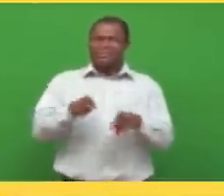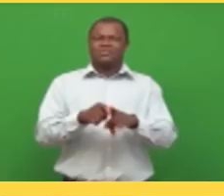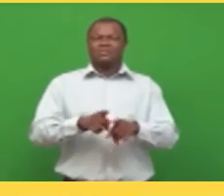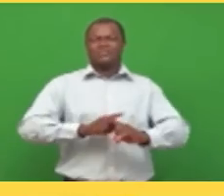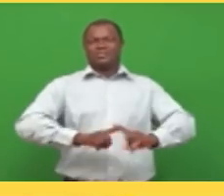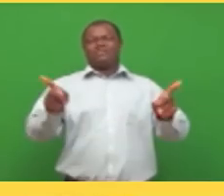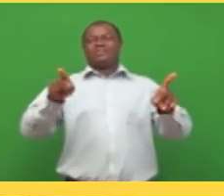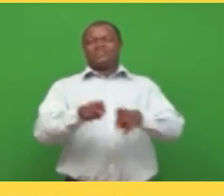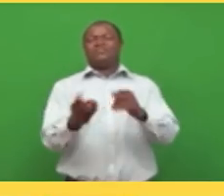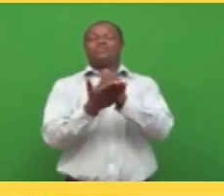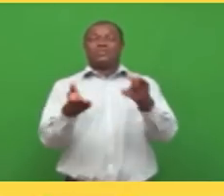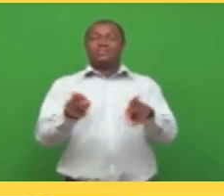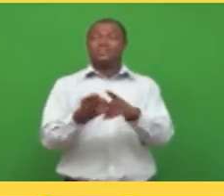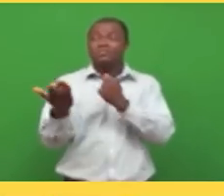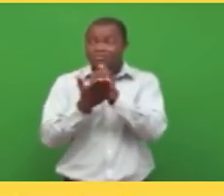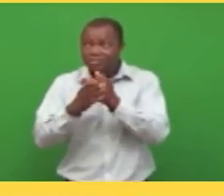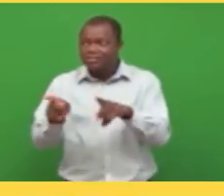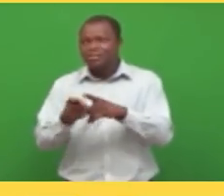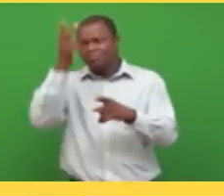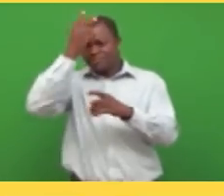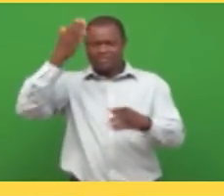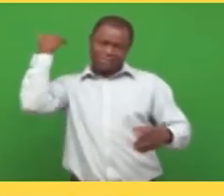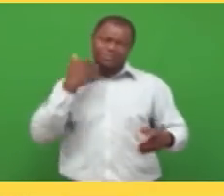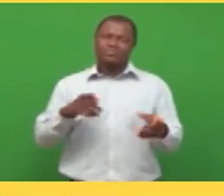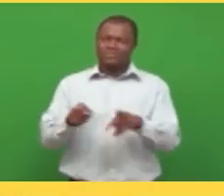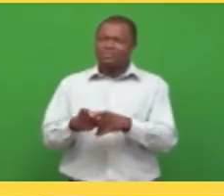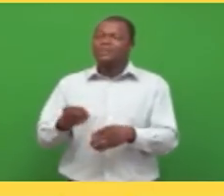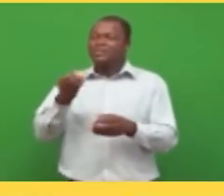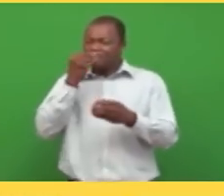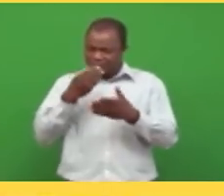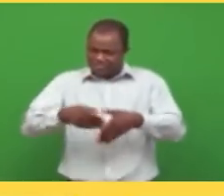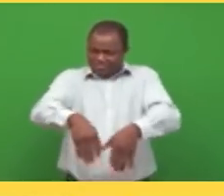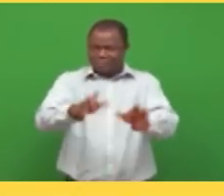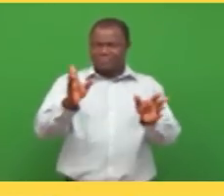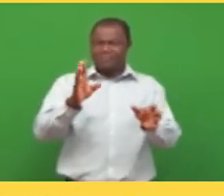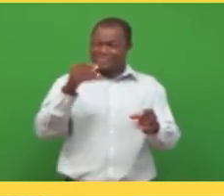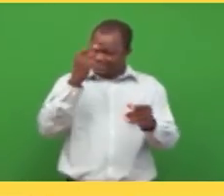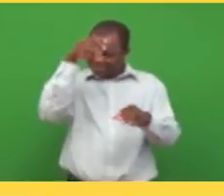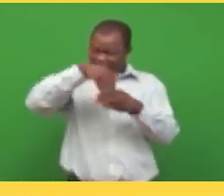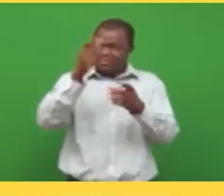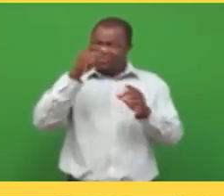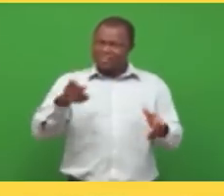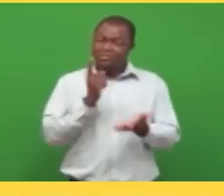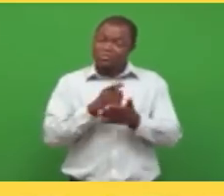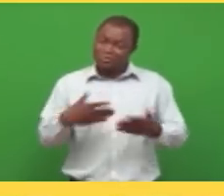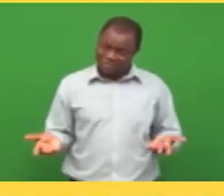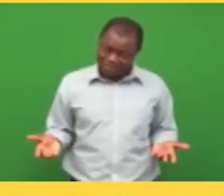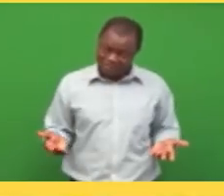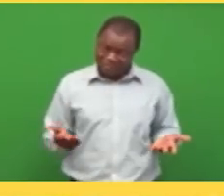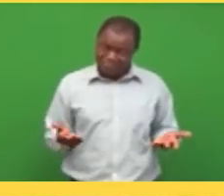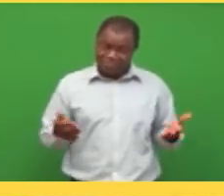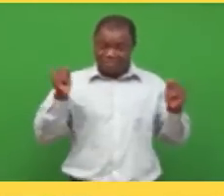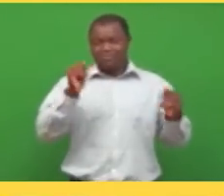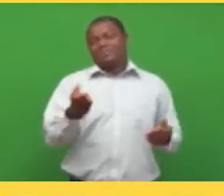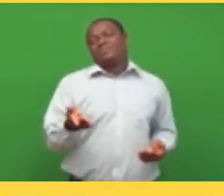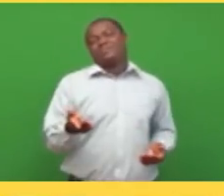de Jerusalem, Kuzeva Togos or Airboots, Motoro Taiba Garza, as I would be. So Zufano Var was a Shakadar made some. Mashoko, my